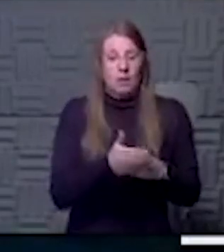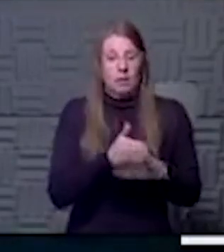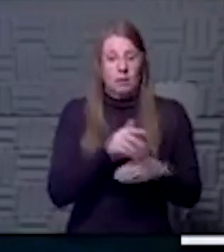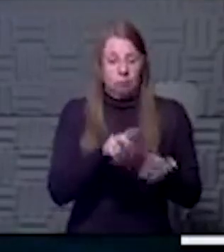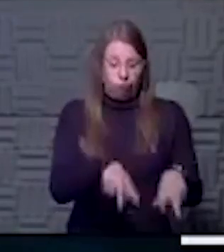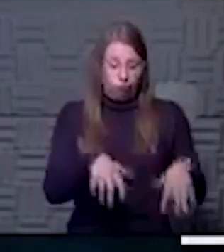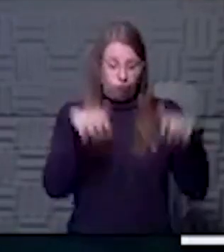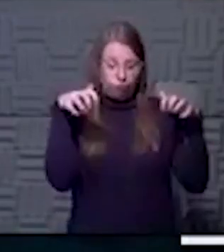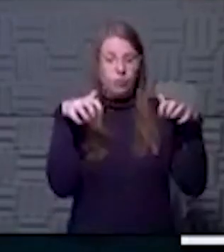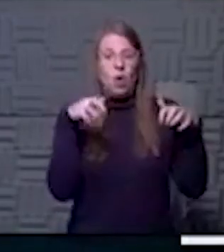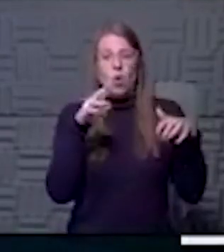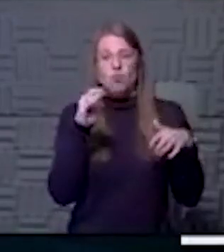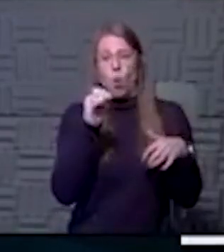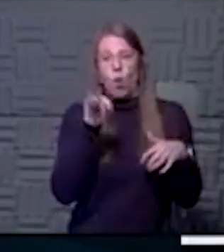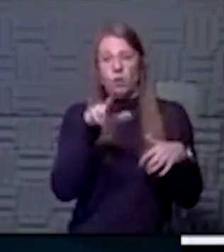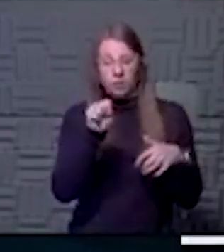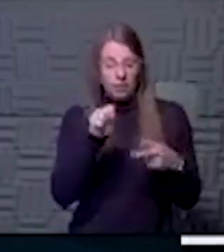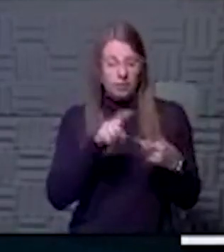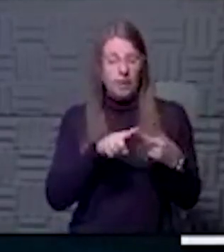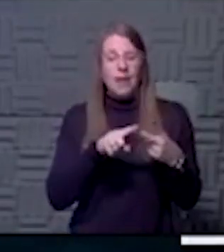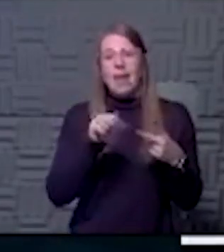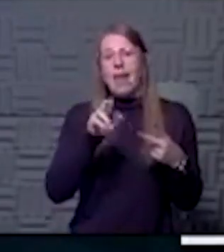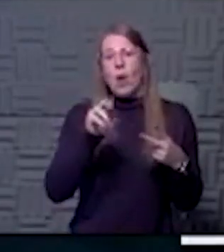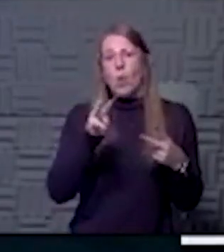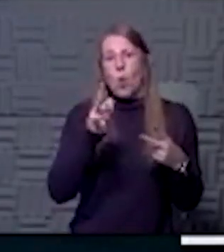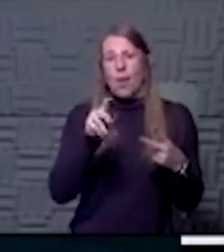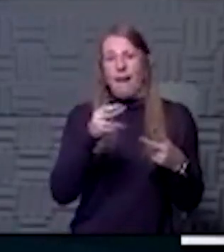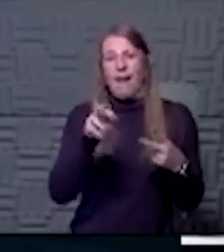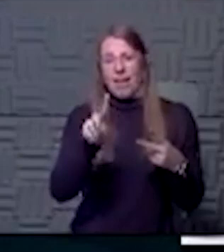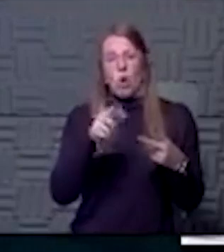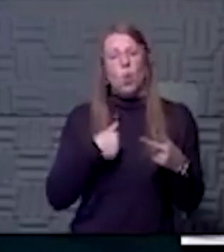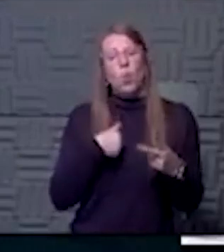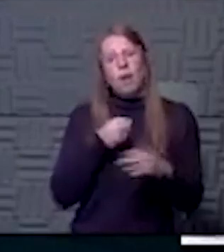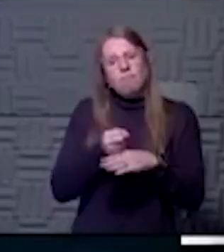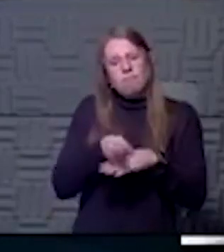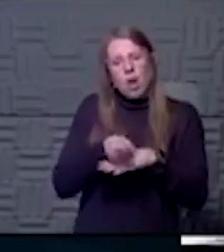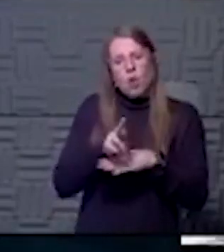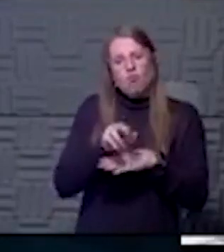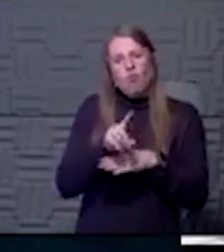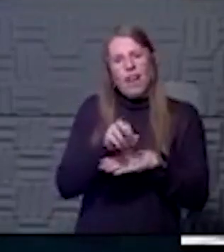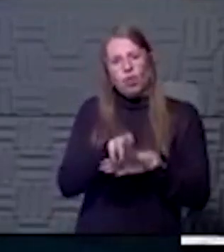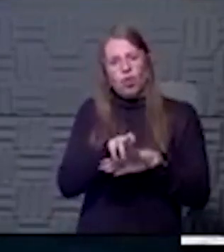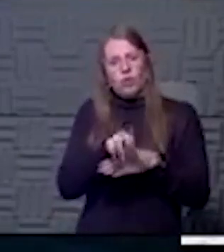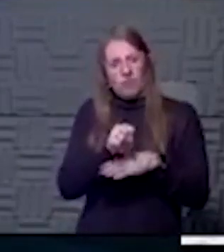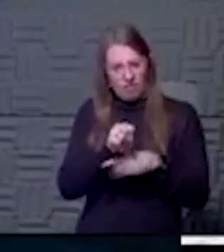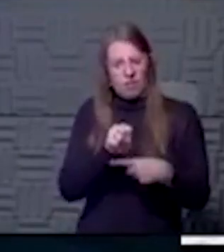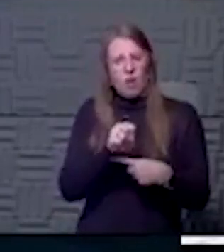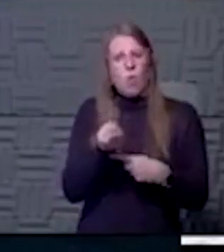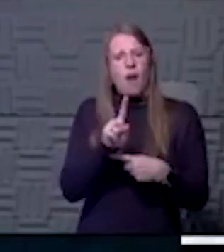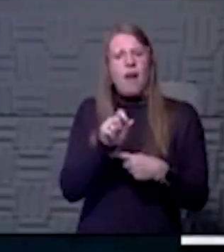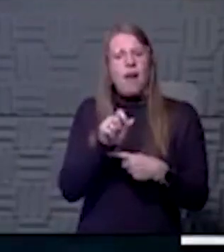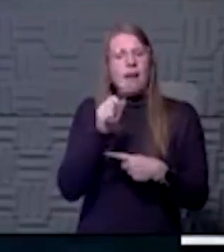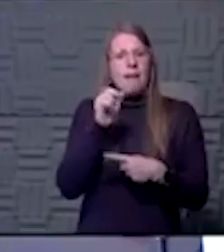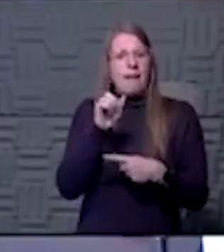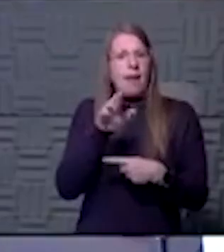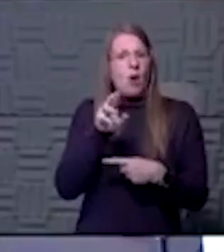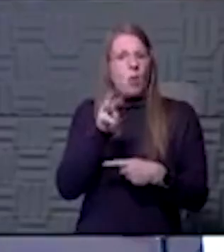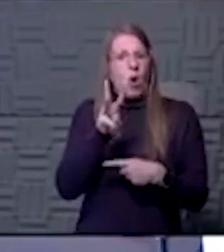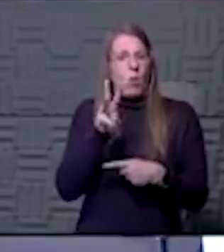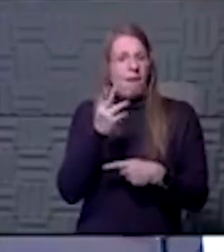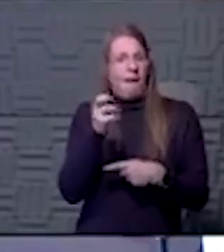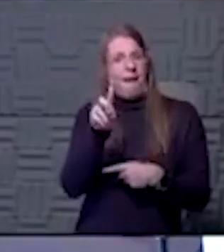Stadium and back at Arrowhead. Because I promise you, we beat the Raiders at Arrowhead if that 75,000 people are going full